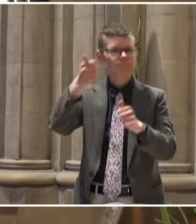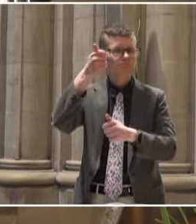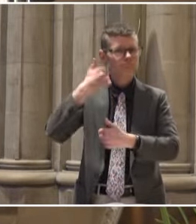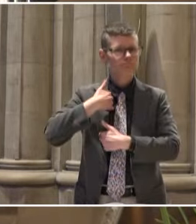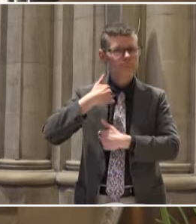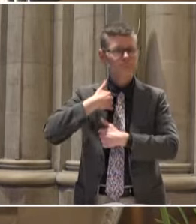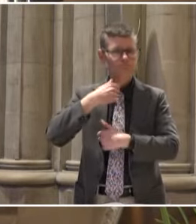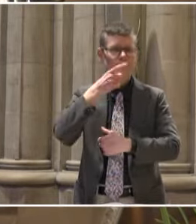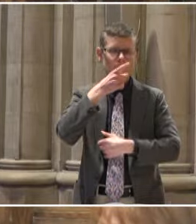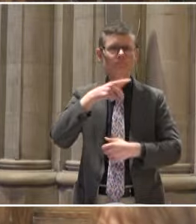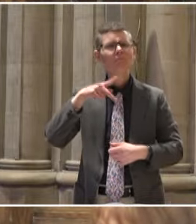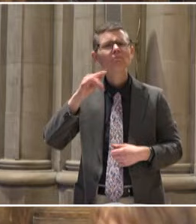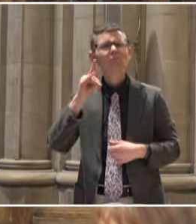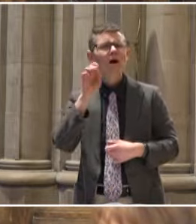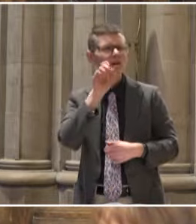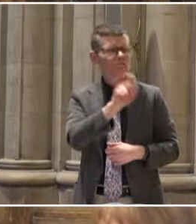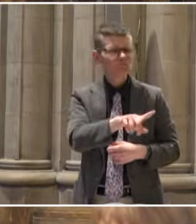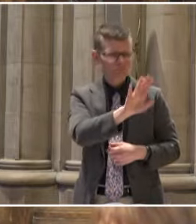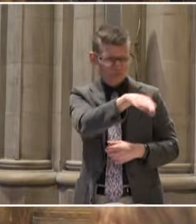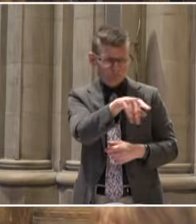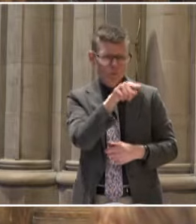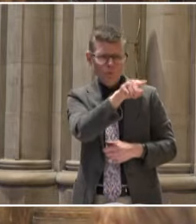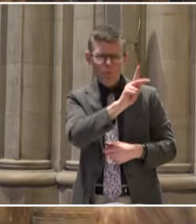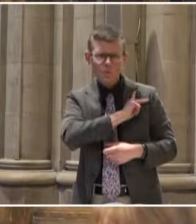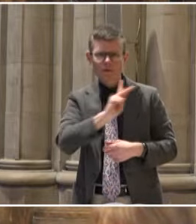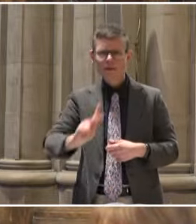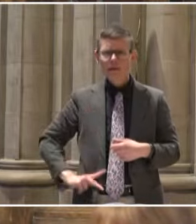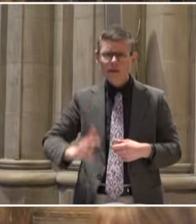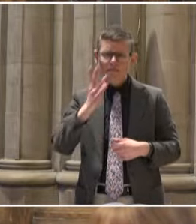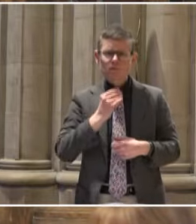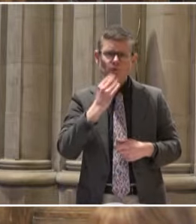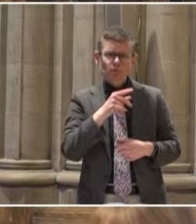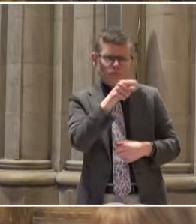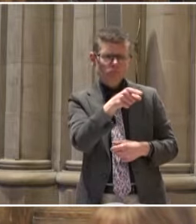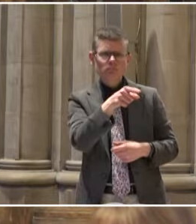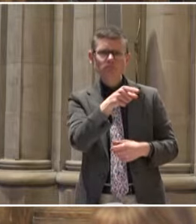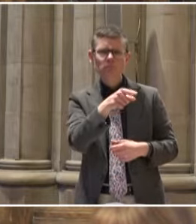Pilate asked him, "Are you the king of the Jews?"